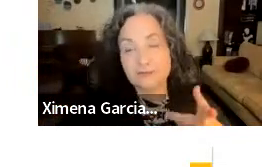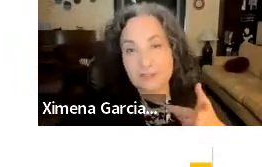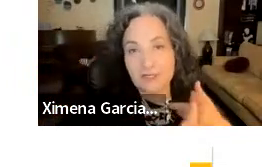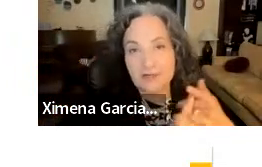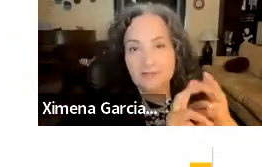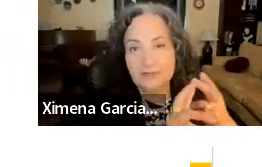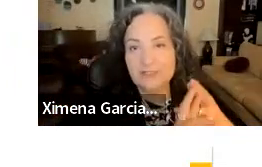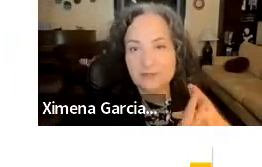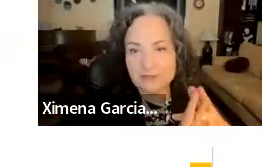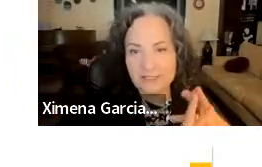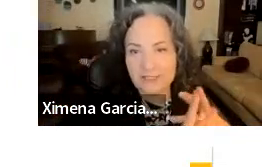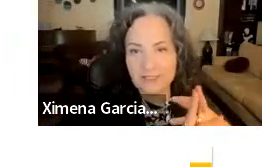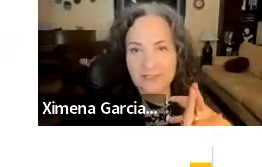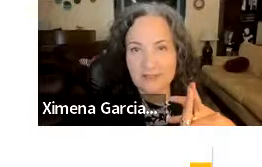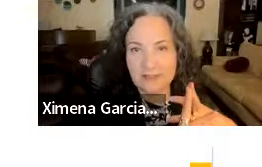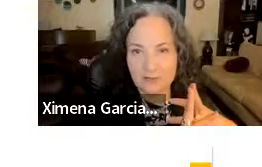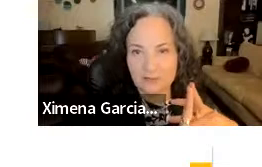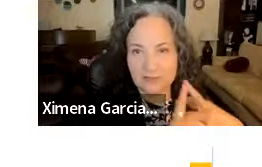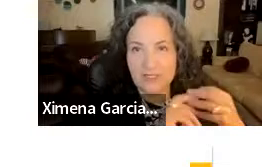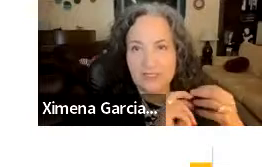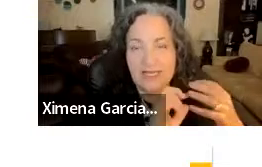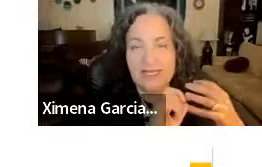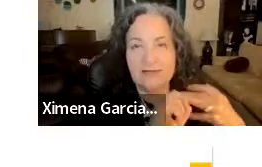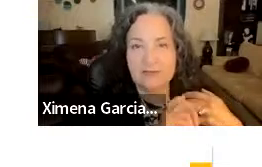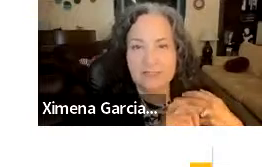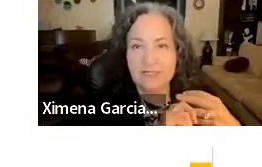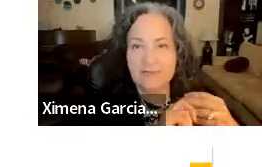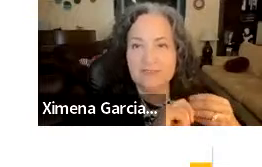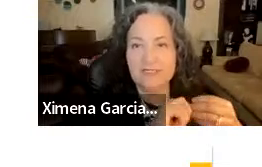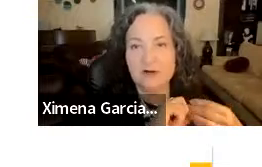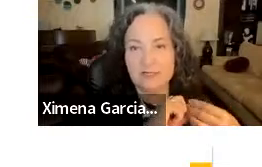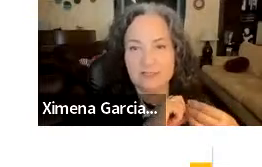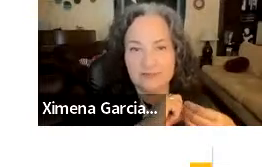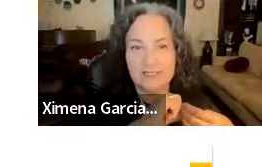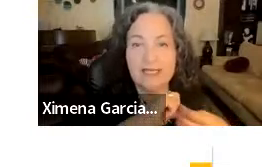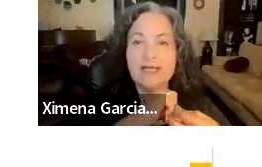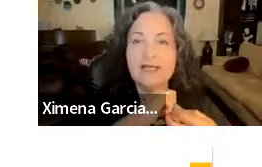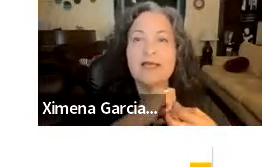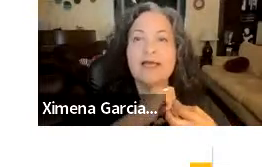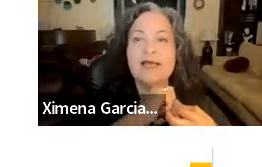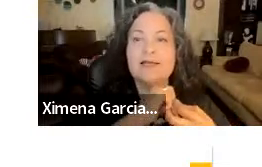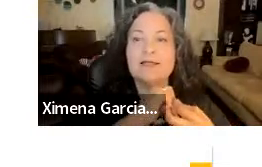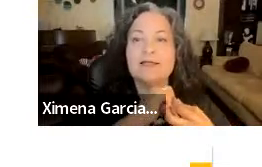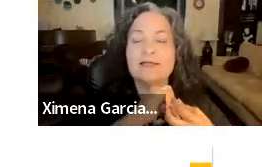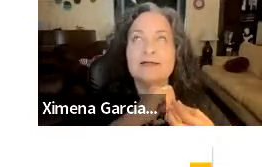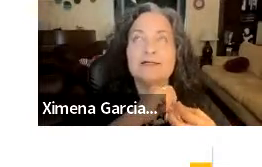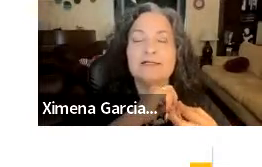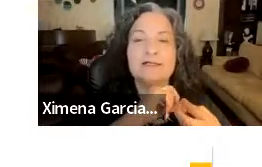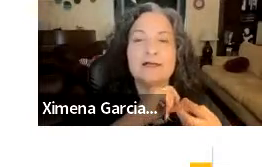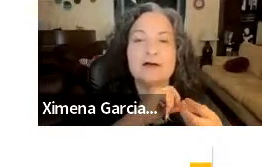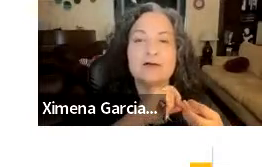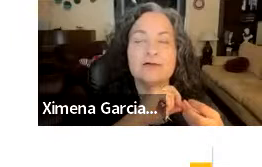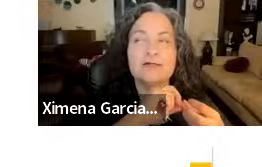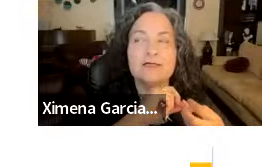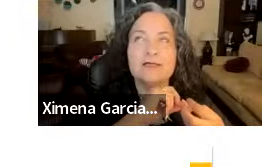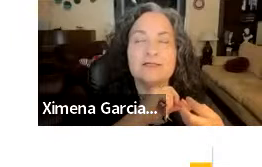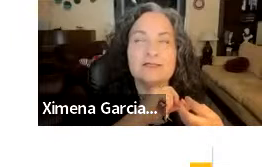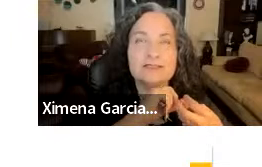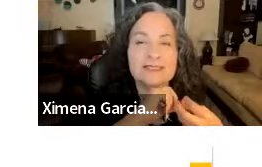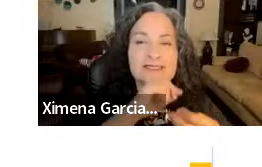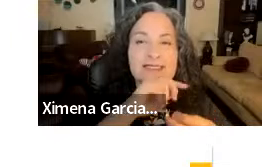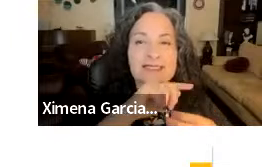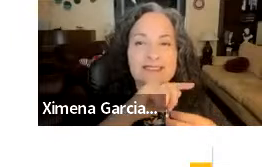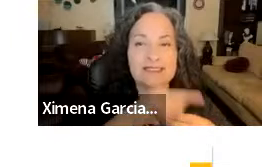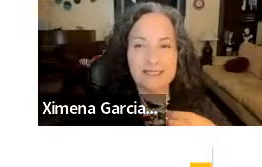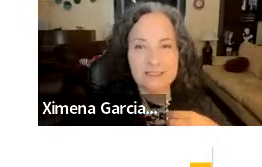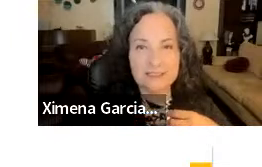the flu shot, 42% the COVID shot, and 39% RSV. And it